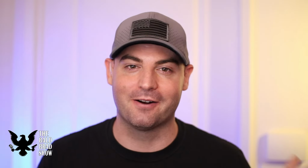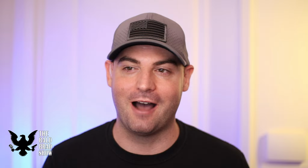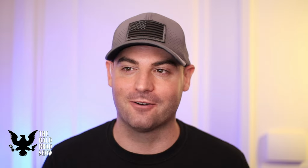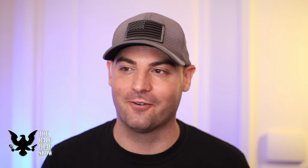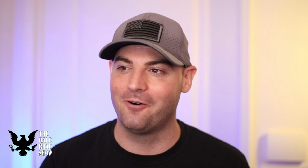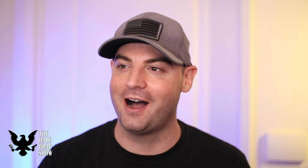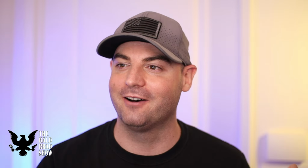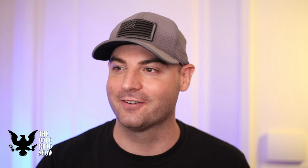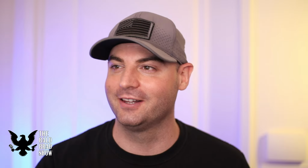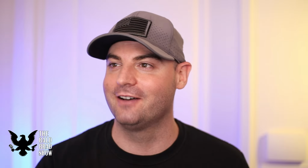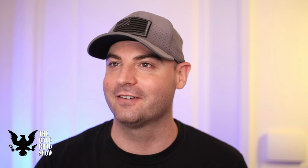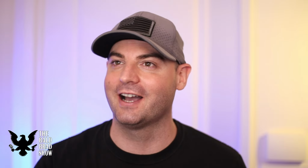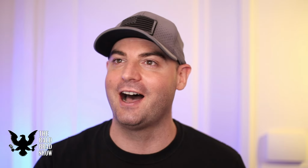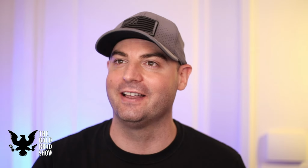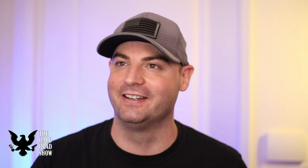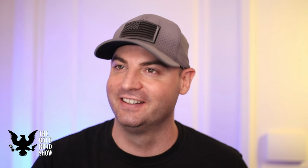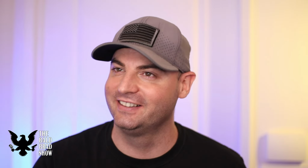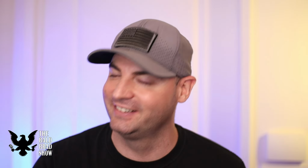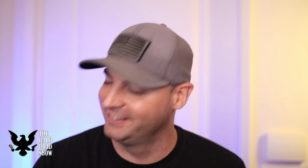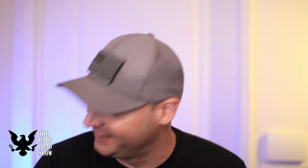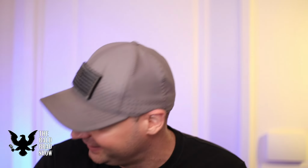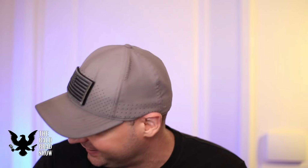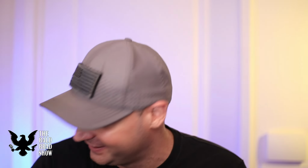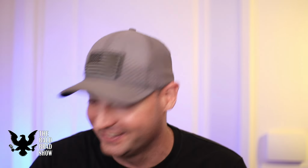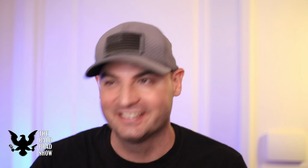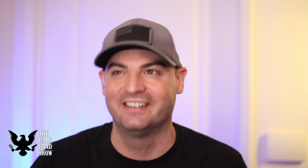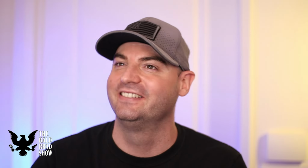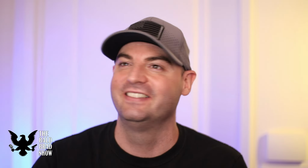you've been around for a while, for the love of God.